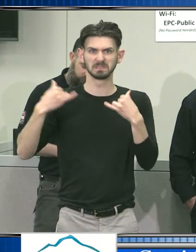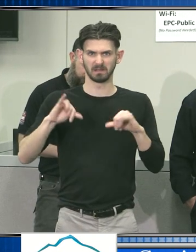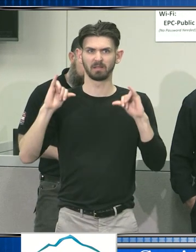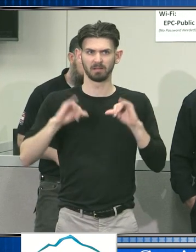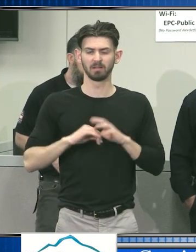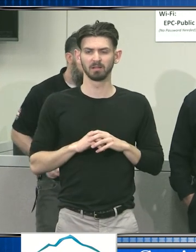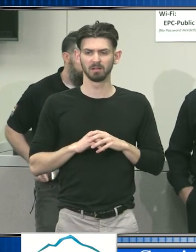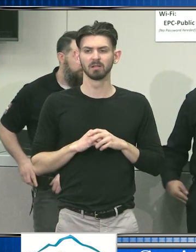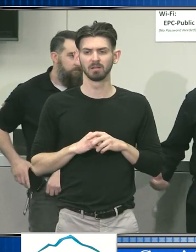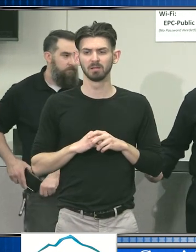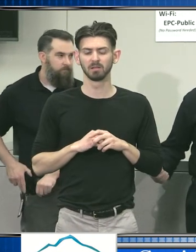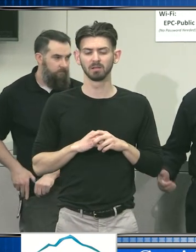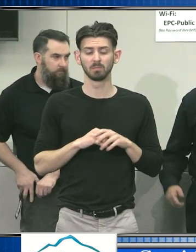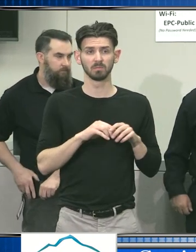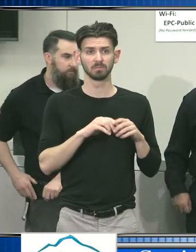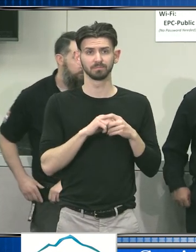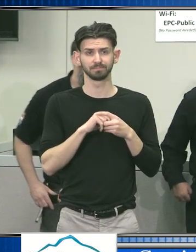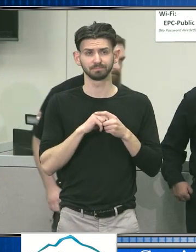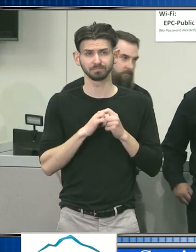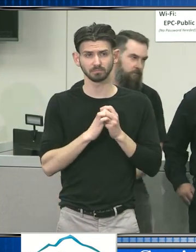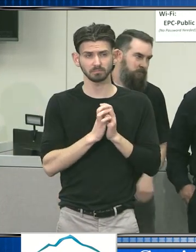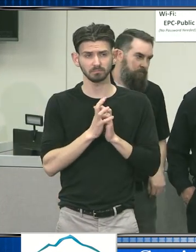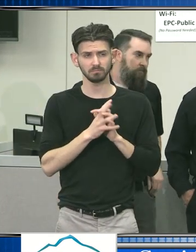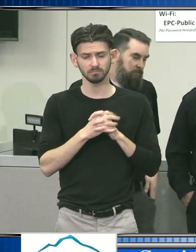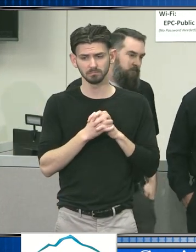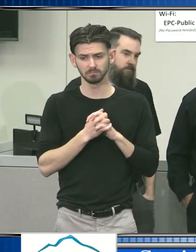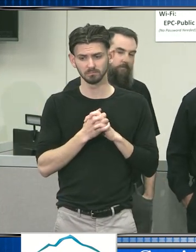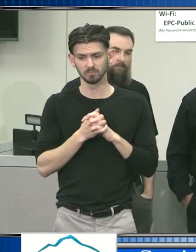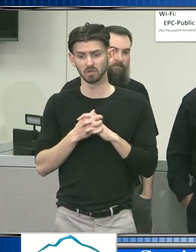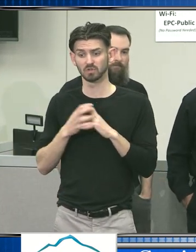health question, which I think the health department or